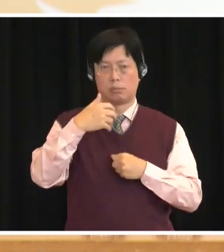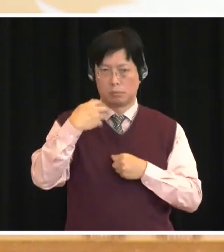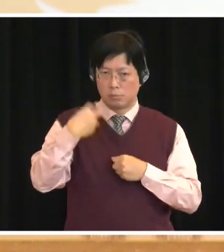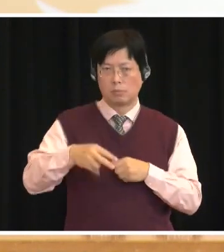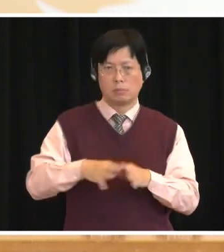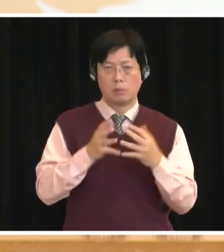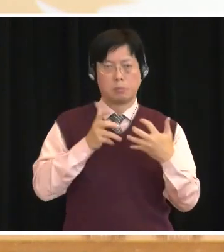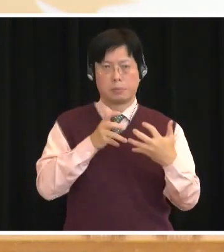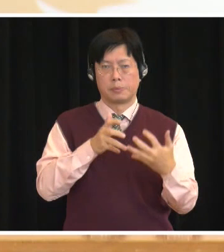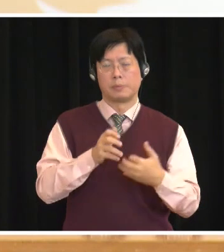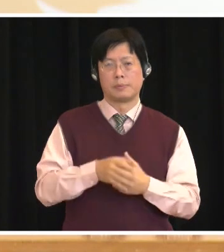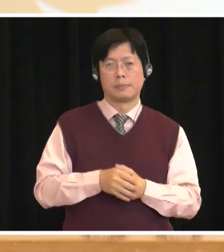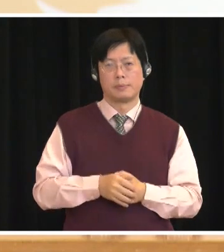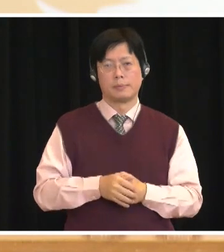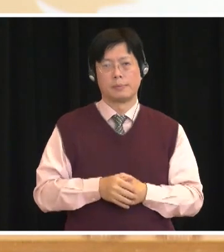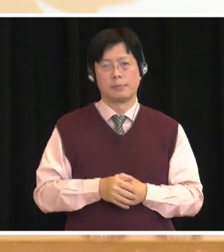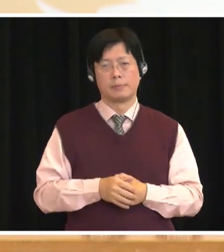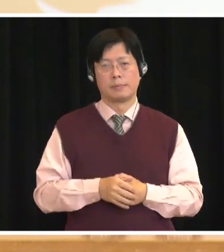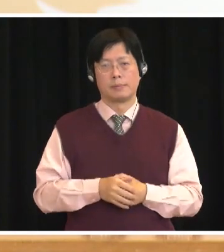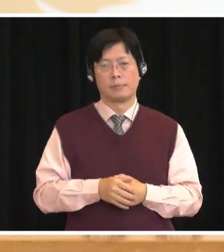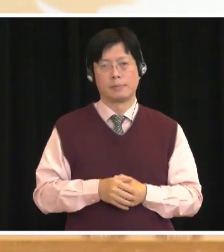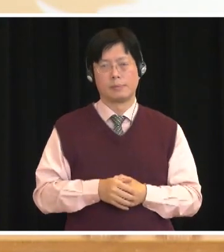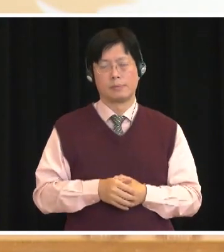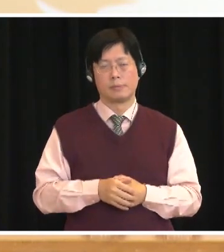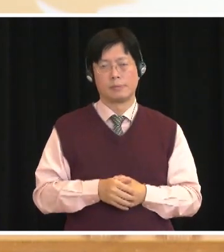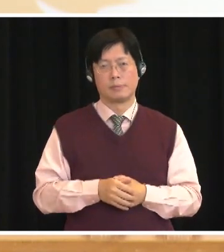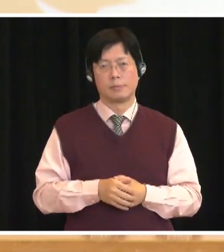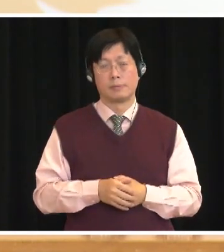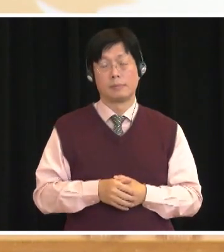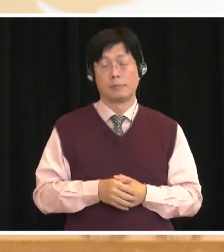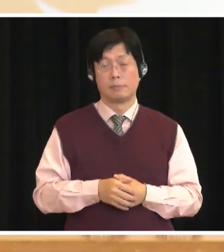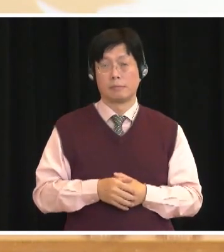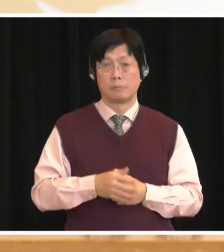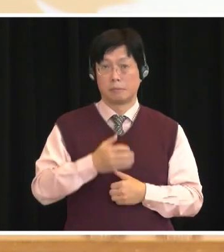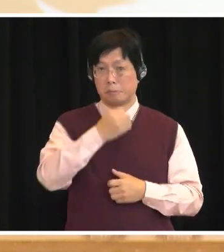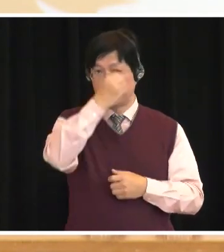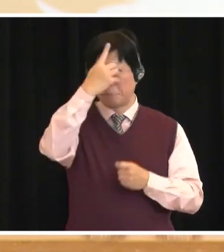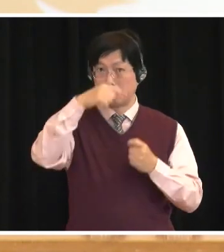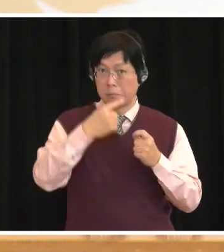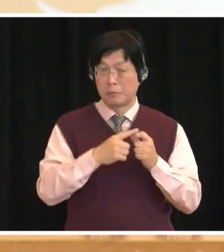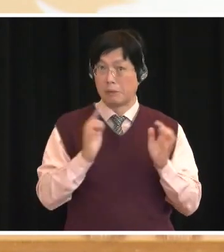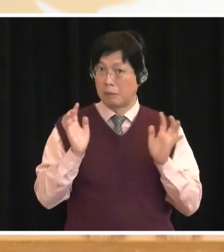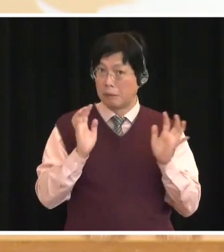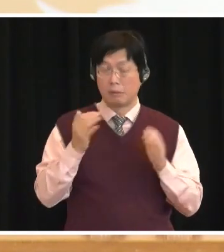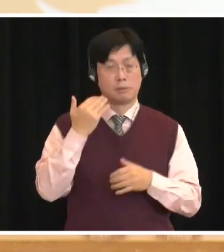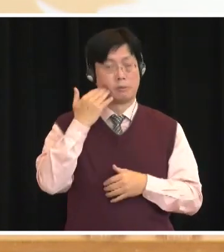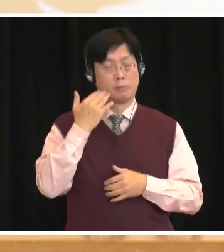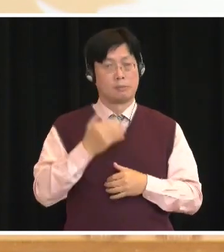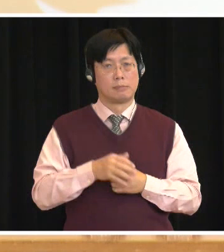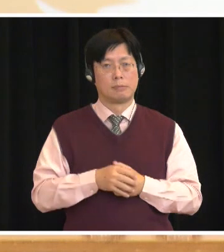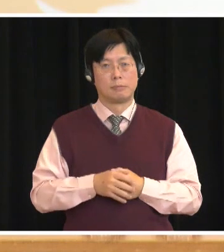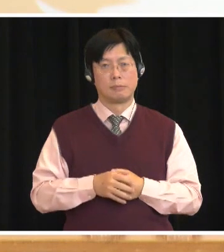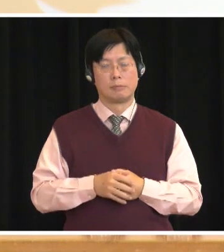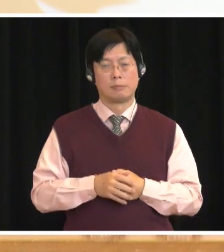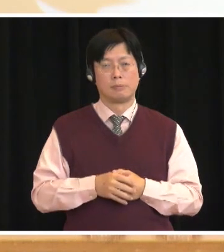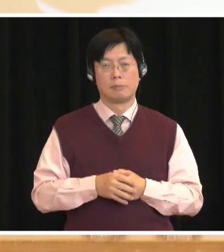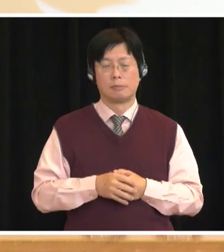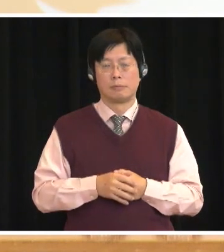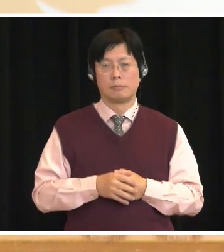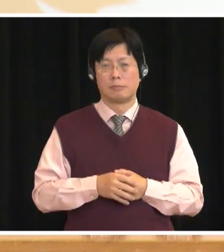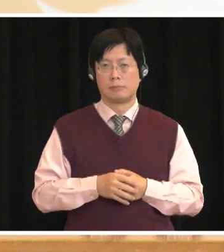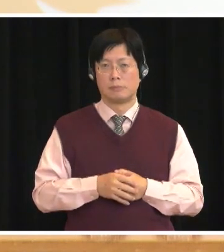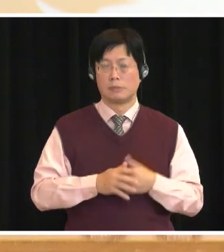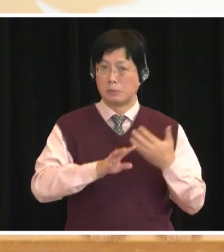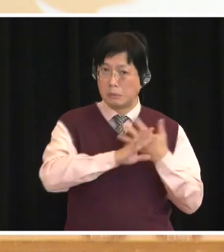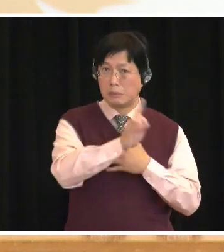When the child is arrested for any kind of suspicion of having committed a crime, he is taken to the